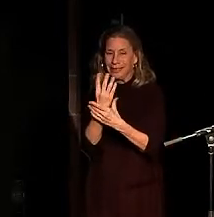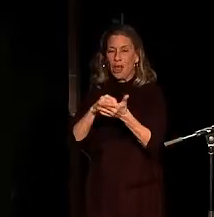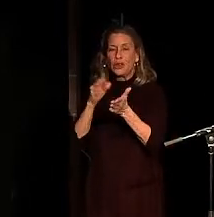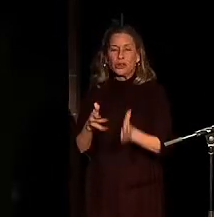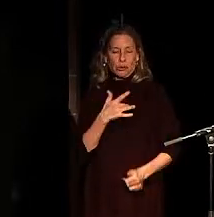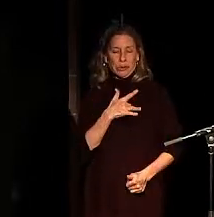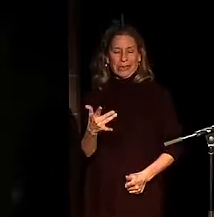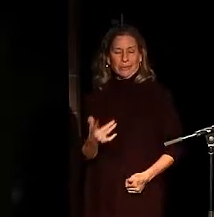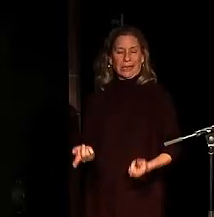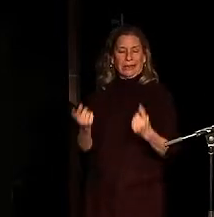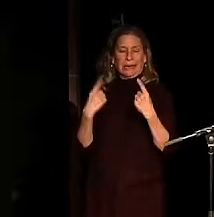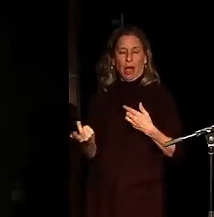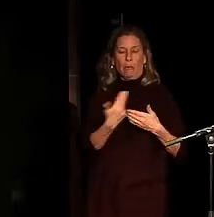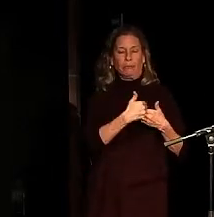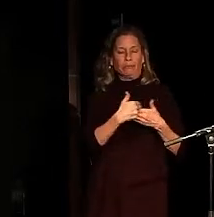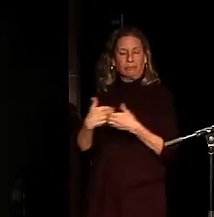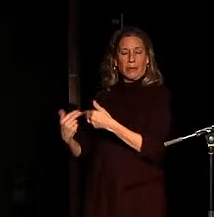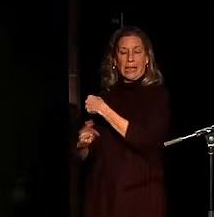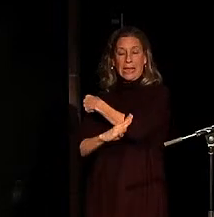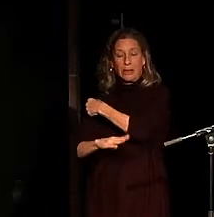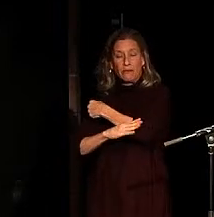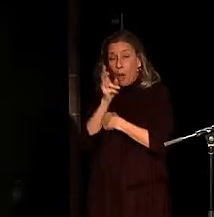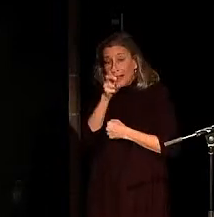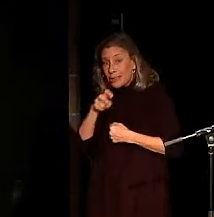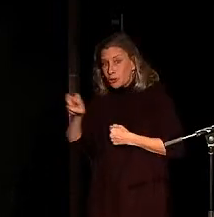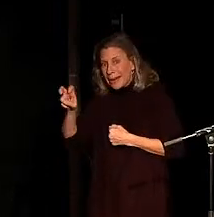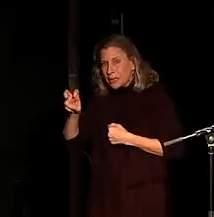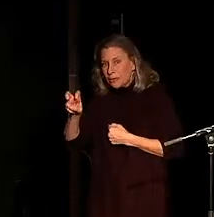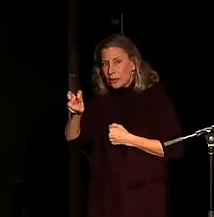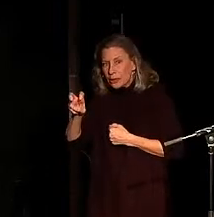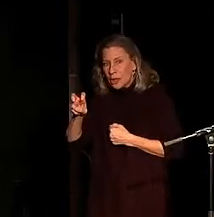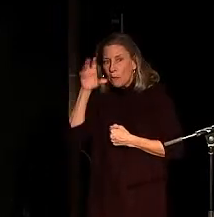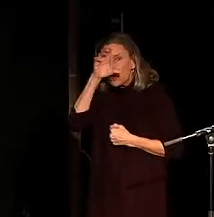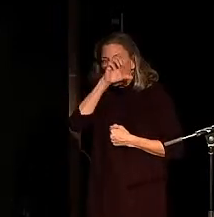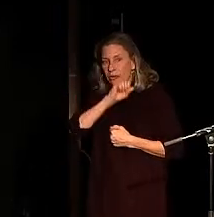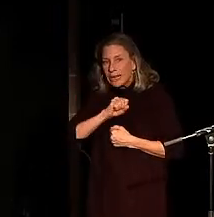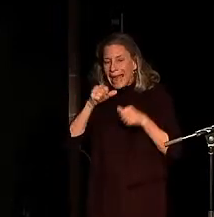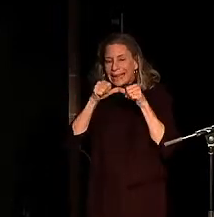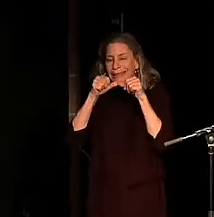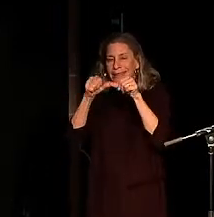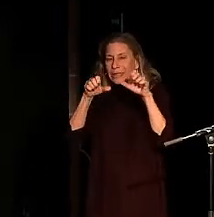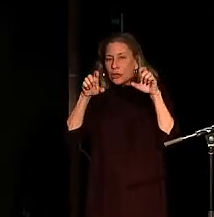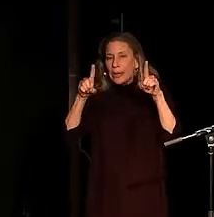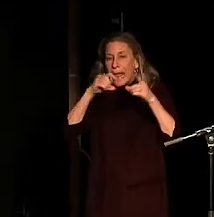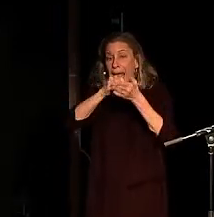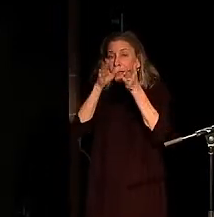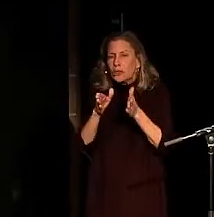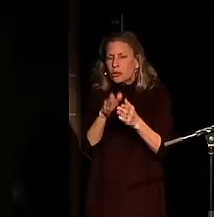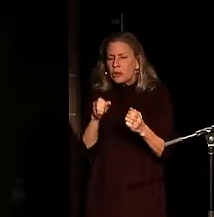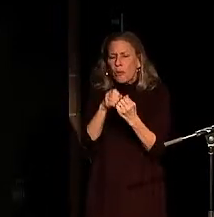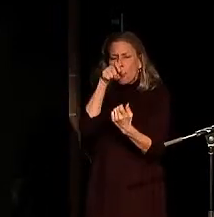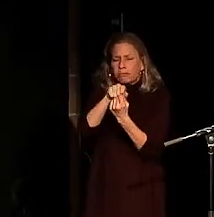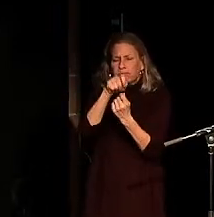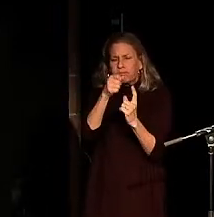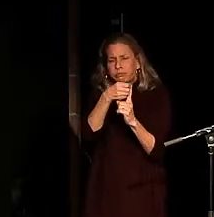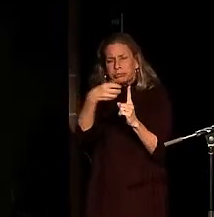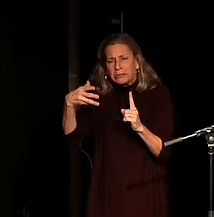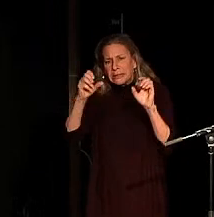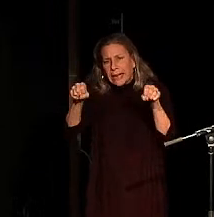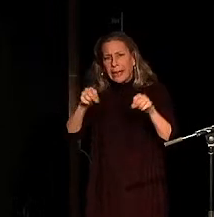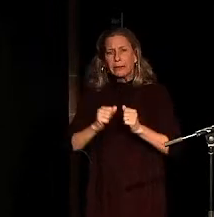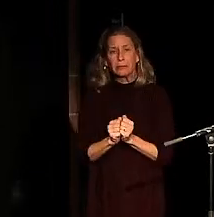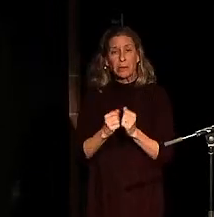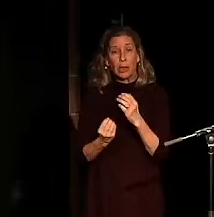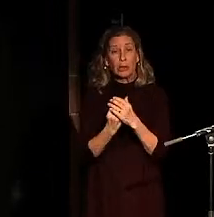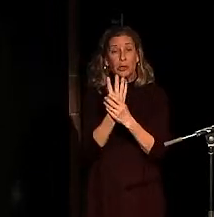come in the fall. And also, I think you said transfers, but you left out continuing students. Can you be a little more specific? For our